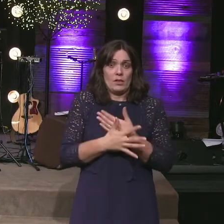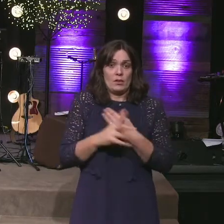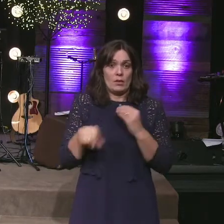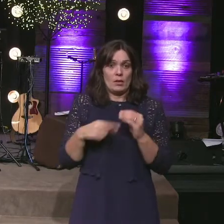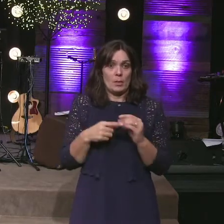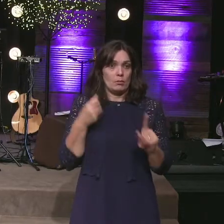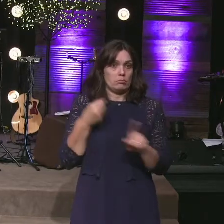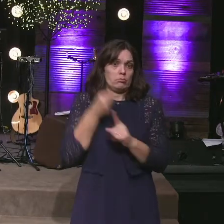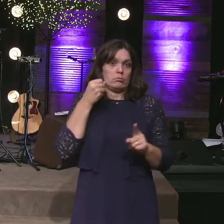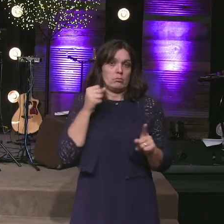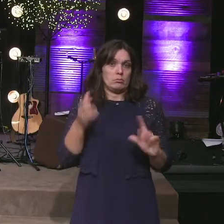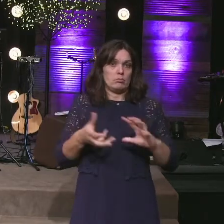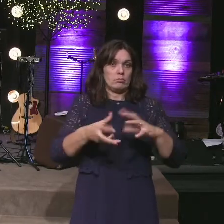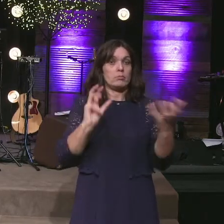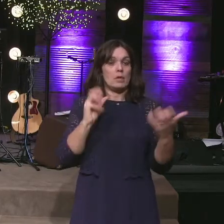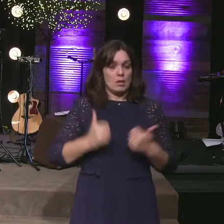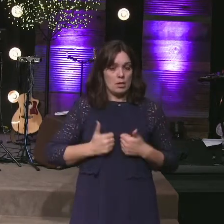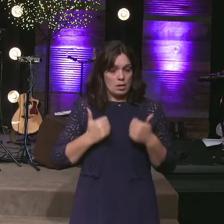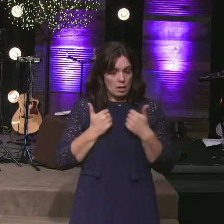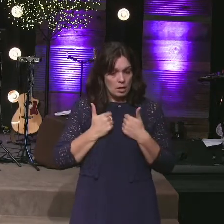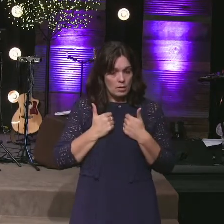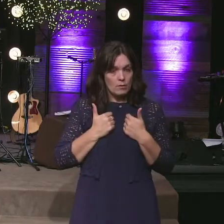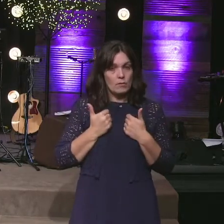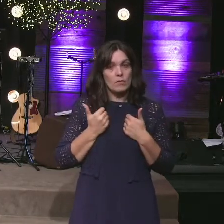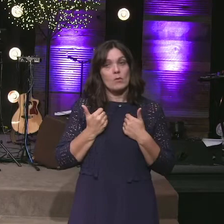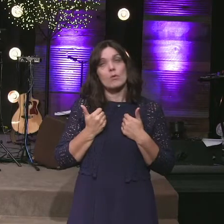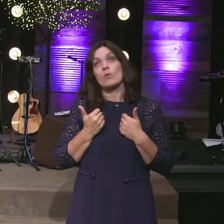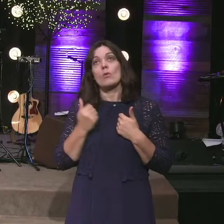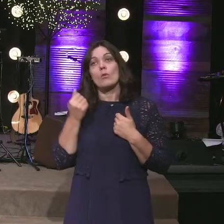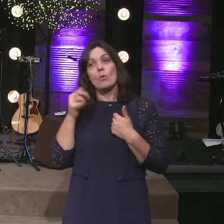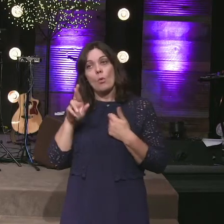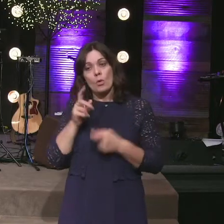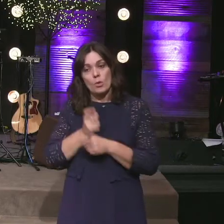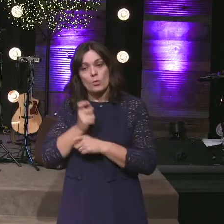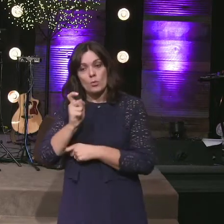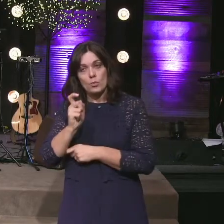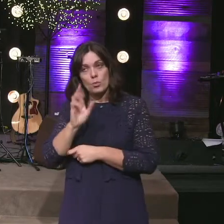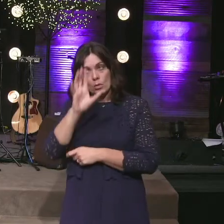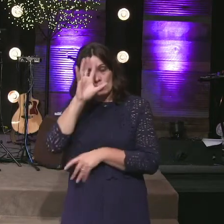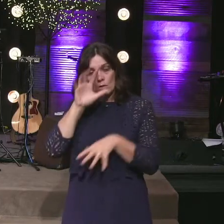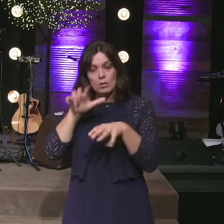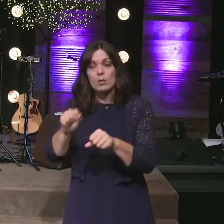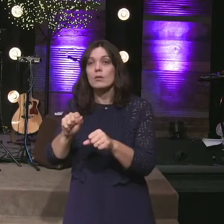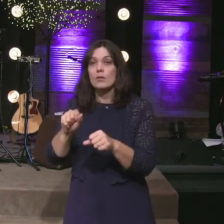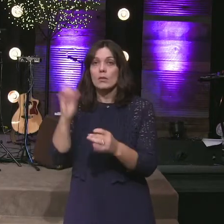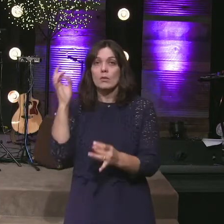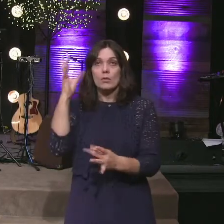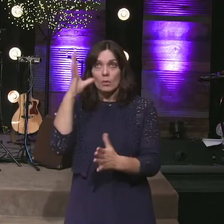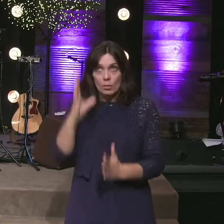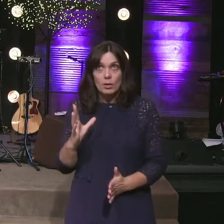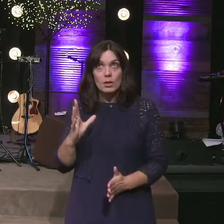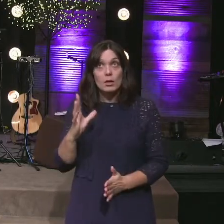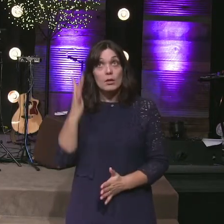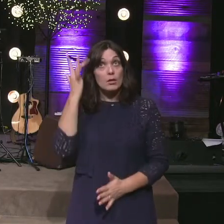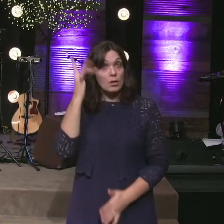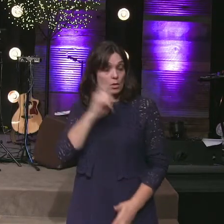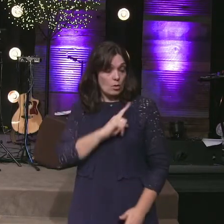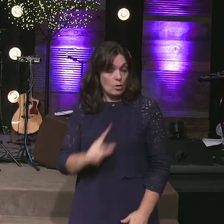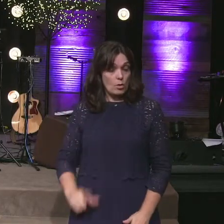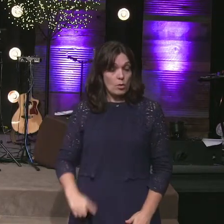disaster or the ruin that overtakes the wicked, for the Lord will be